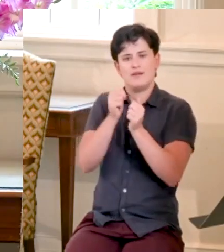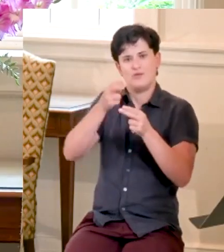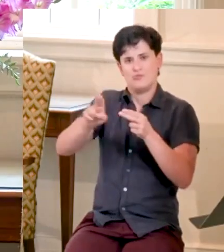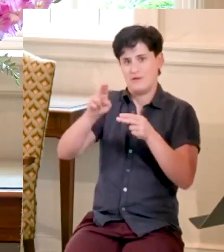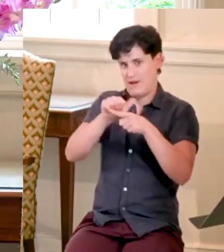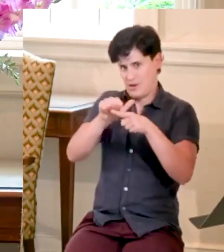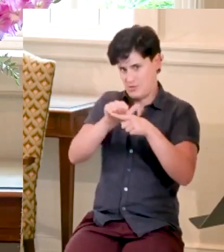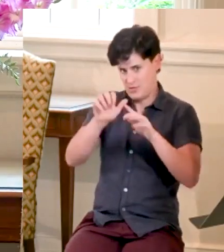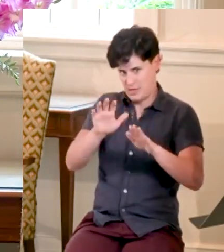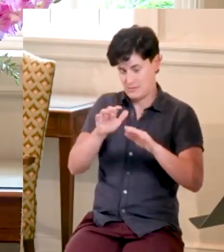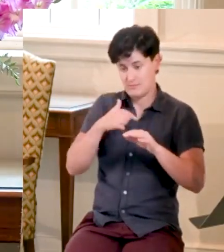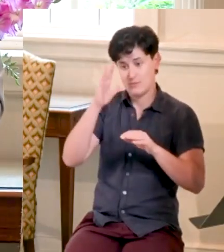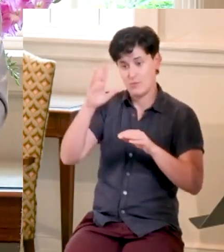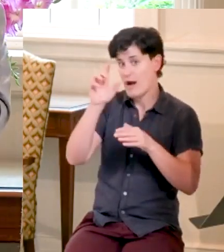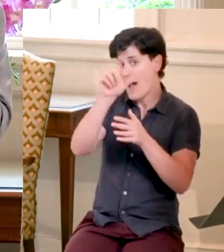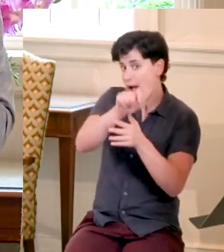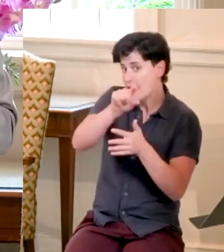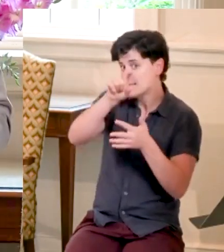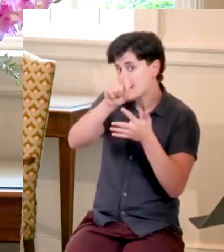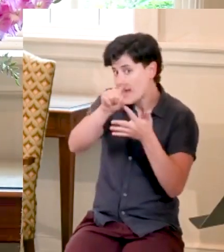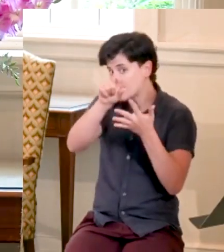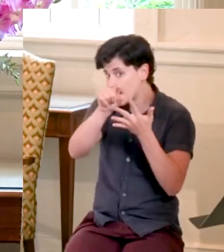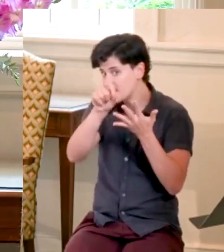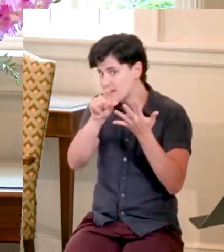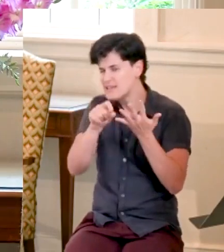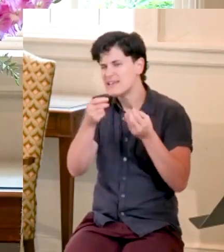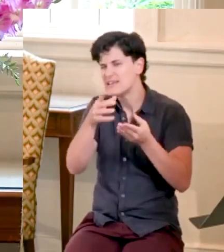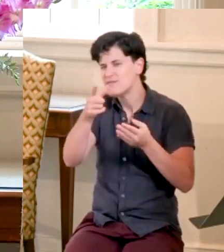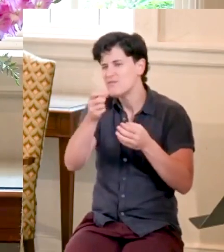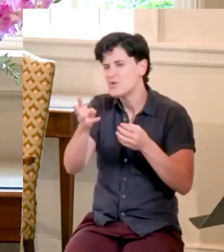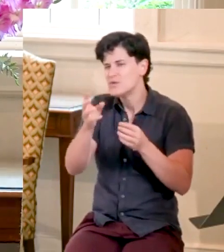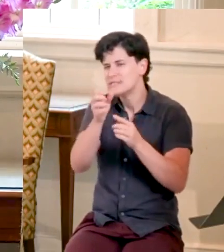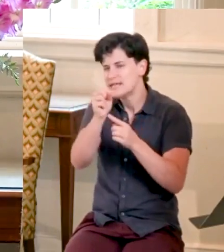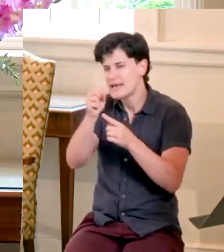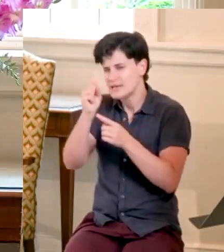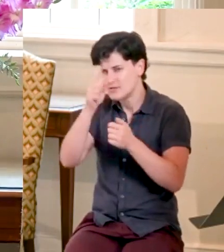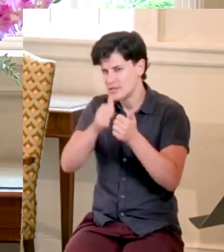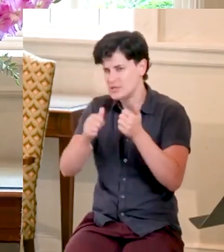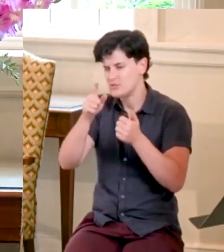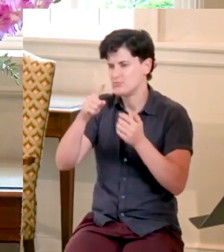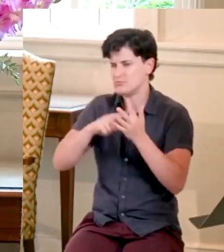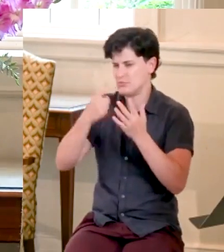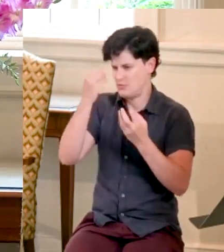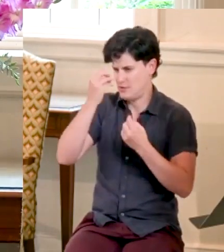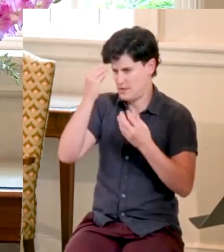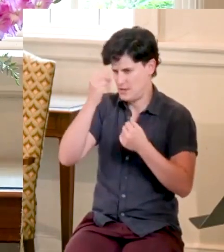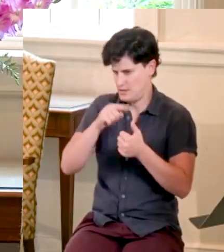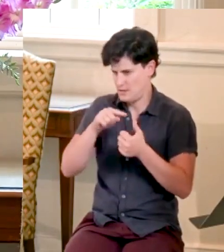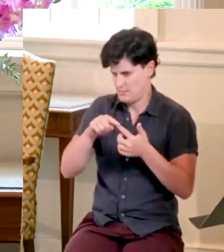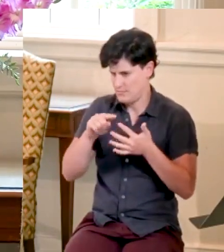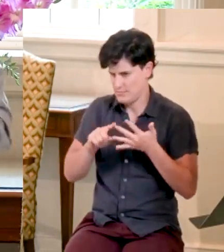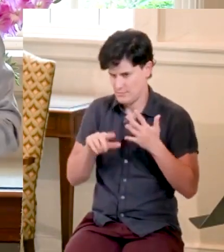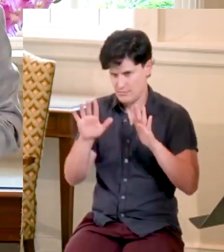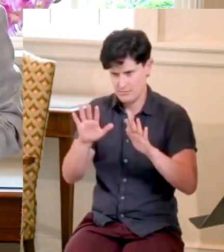few questions and give you a few seconds for each to begin reflecting.